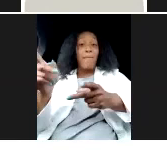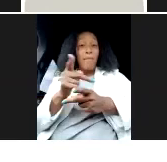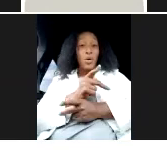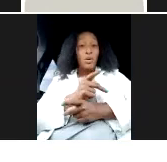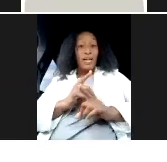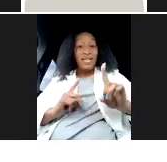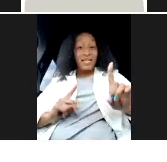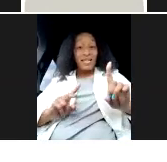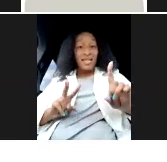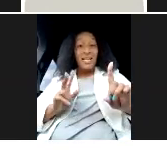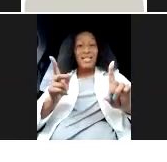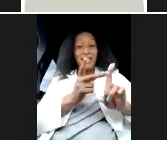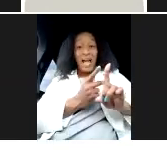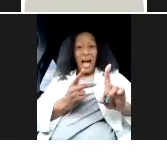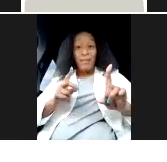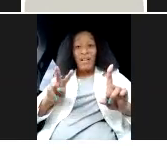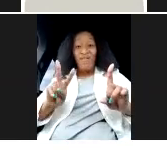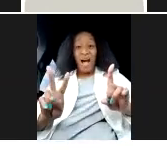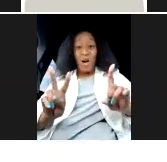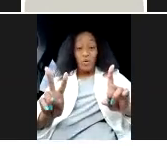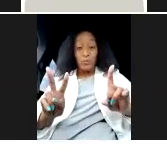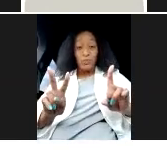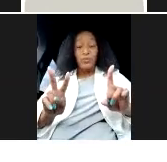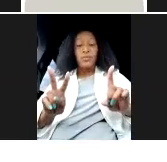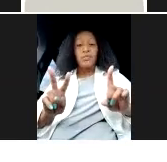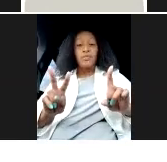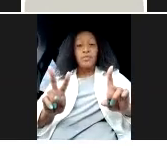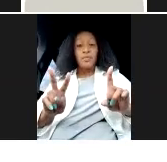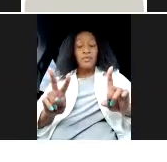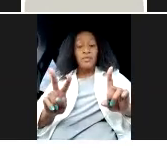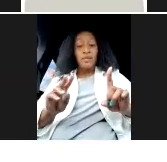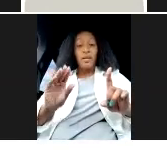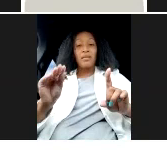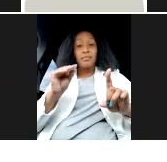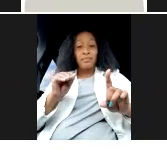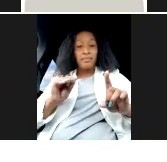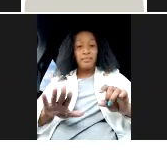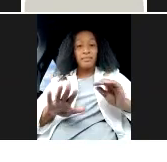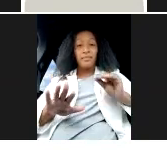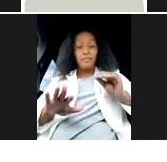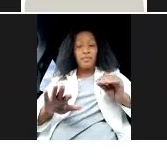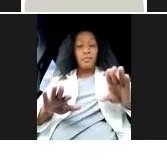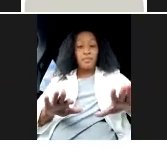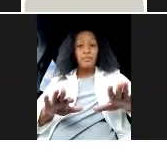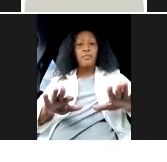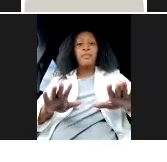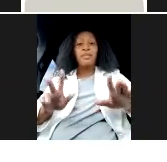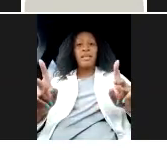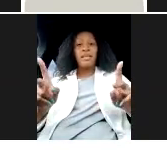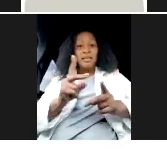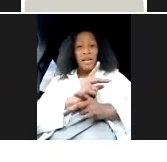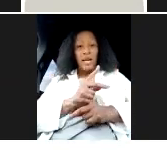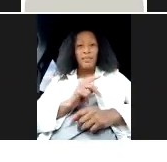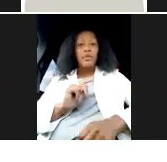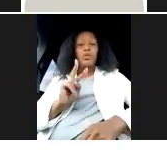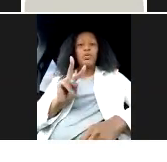So substituting in, volume was 27,000 centimeters cubed times 2.8 grams per